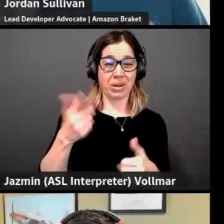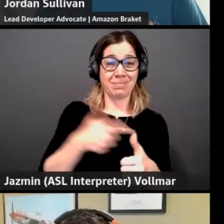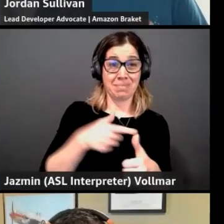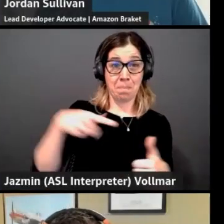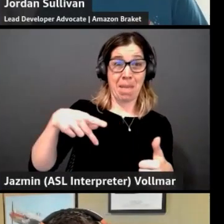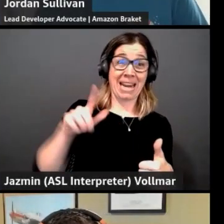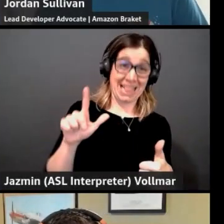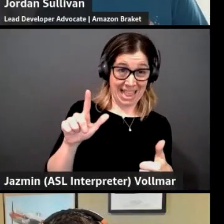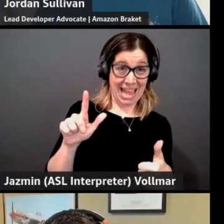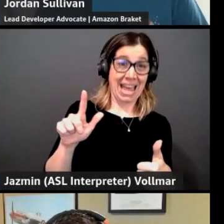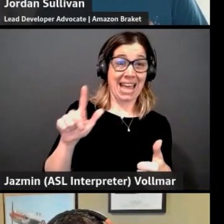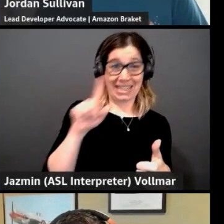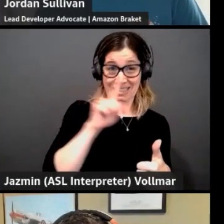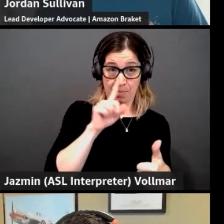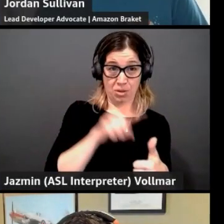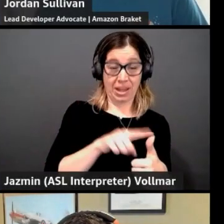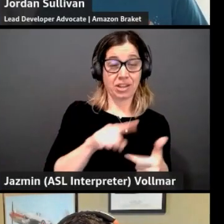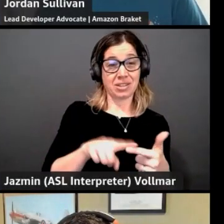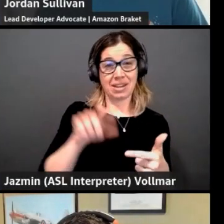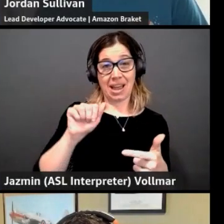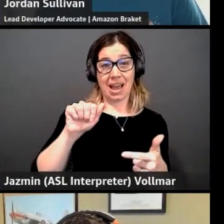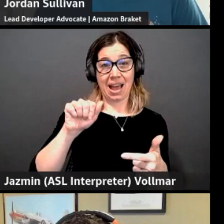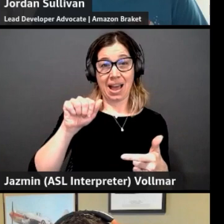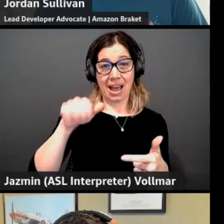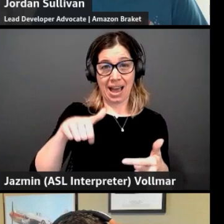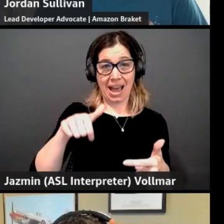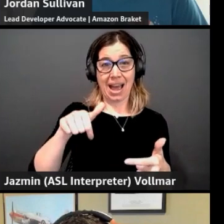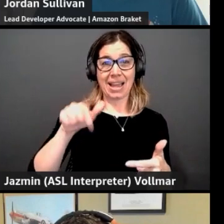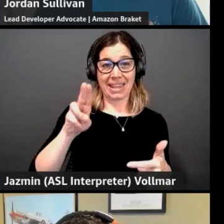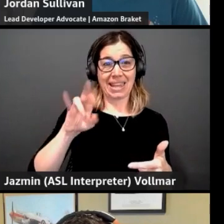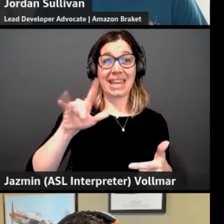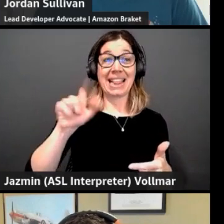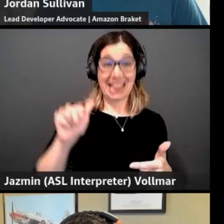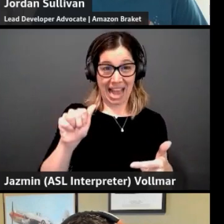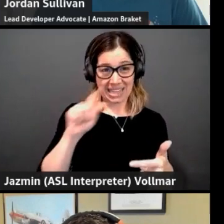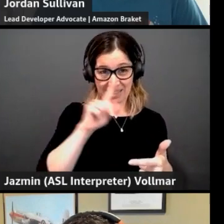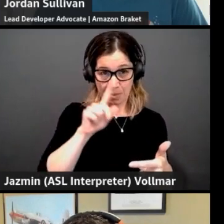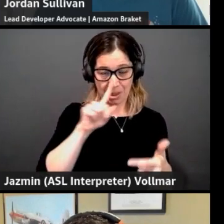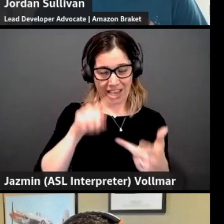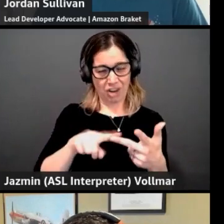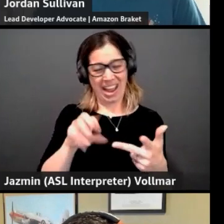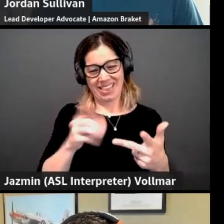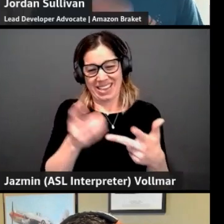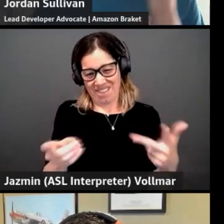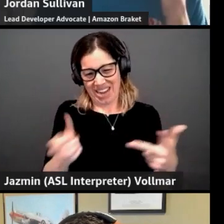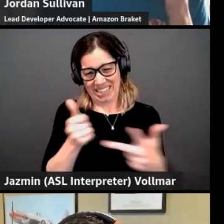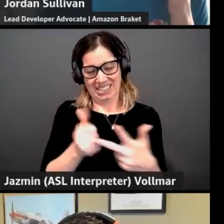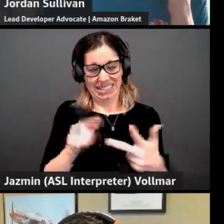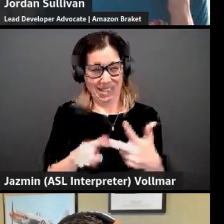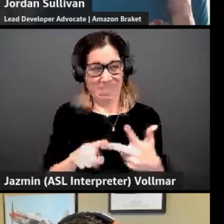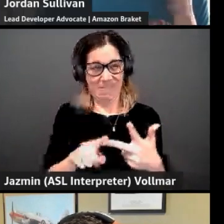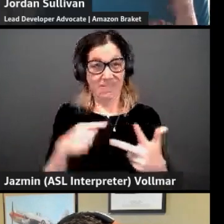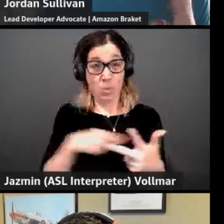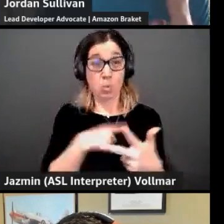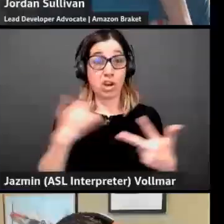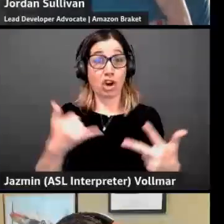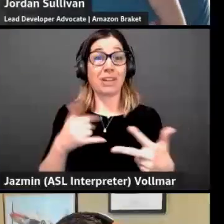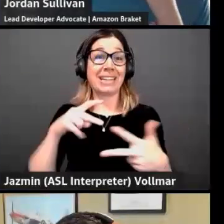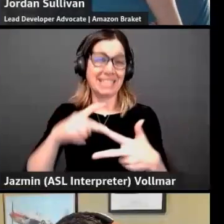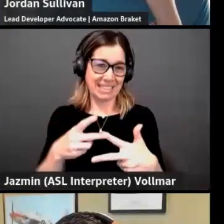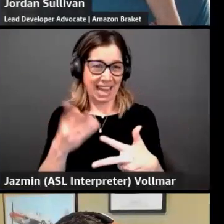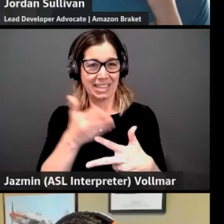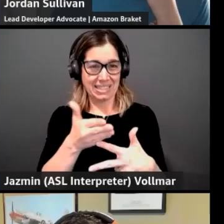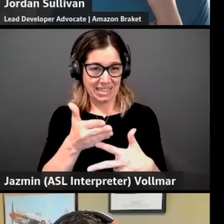simulation, there's the Aquila simulator, and then the Aquila device itself. And we're currently at the second stage where